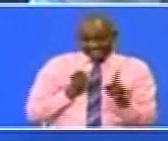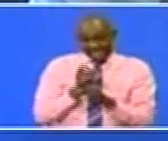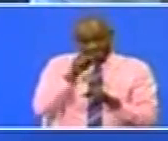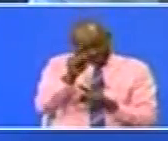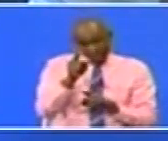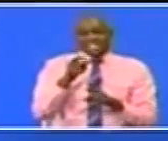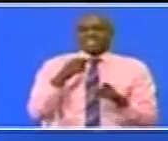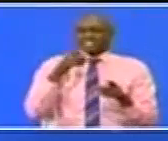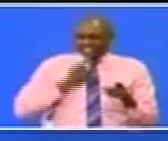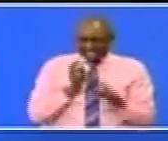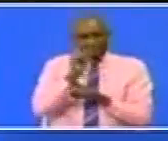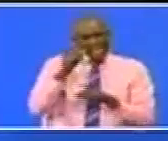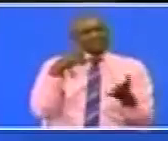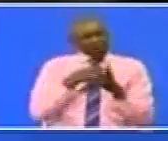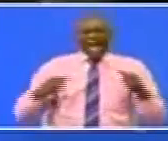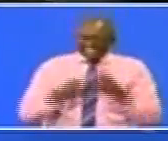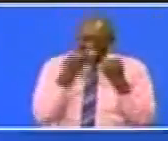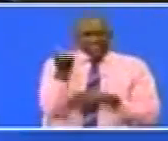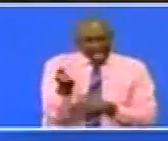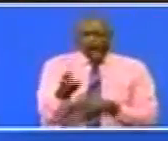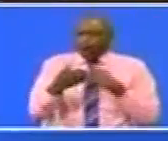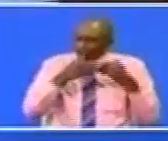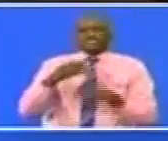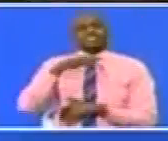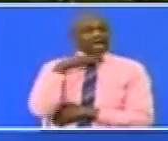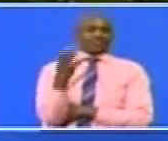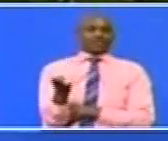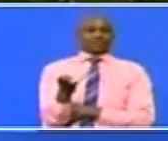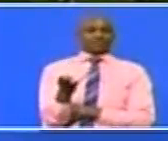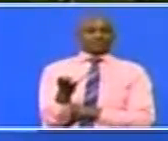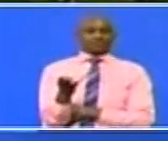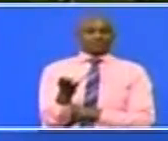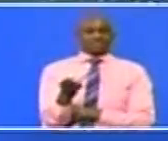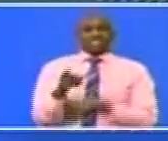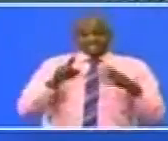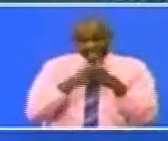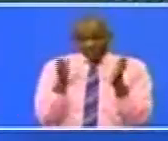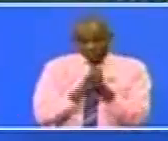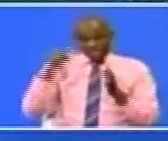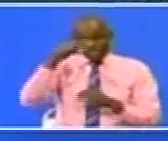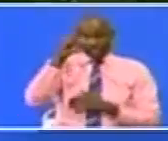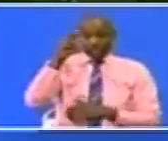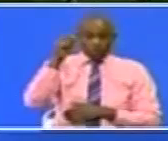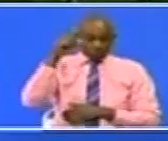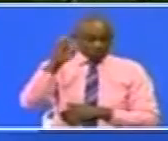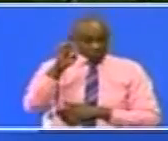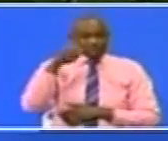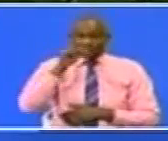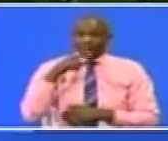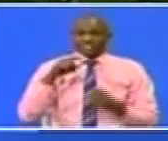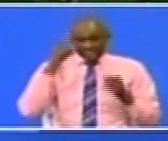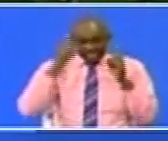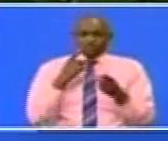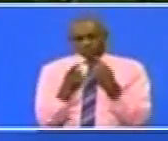was involved in a grisly car accident that almost saw her lose her life. It all started with George. We met, we decided to talk, and he's